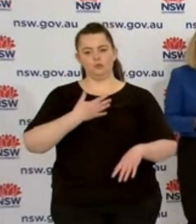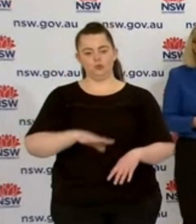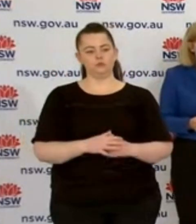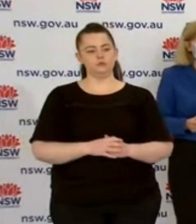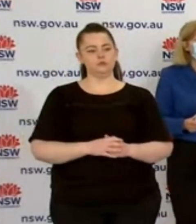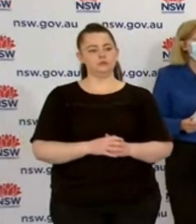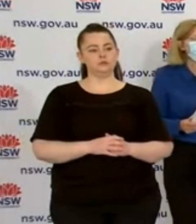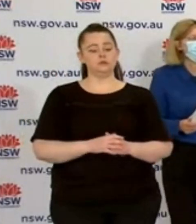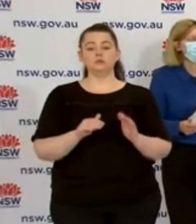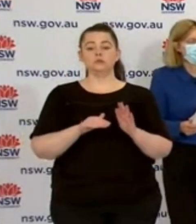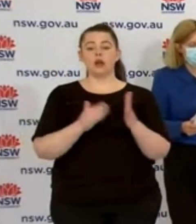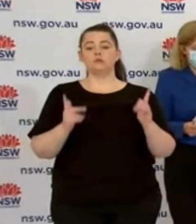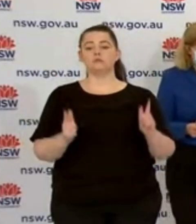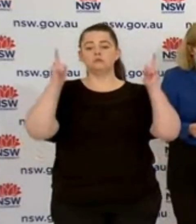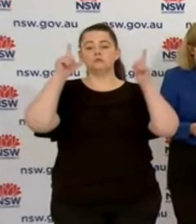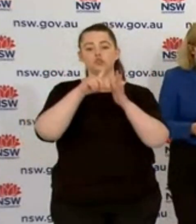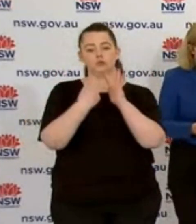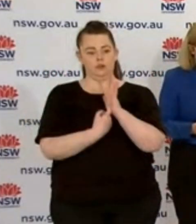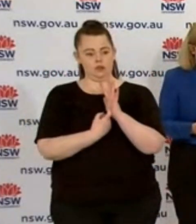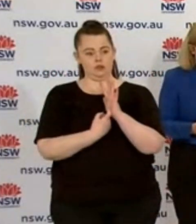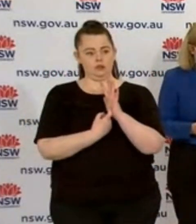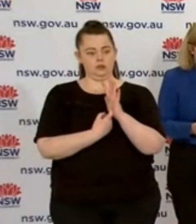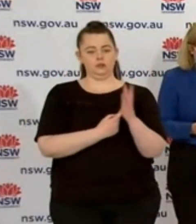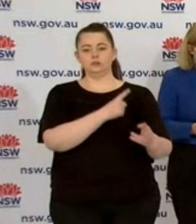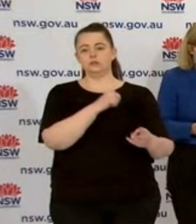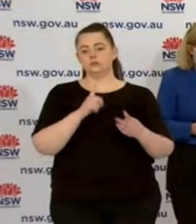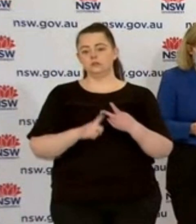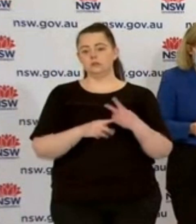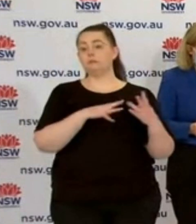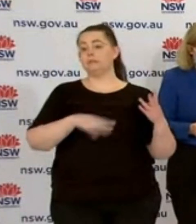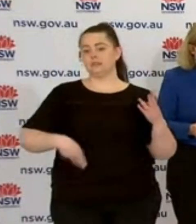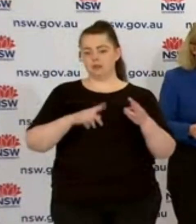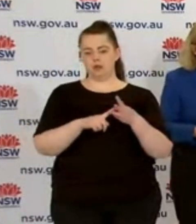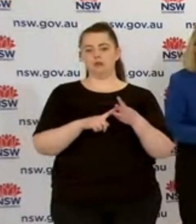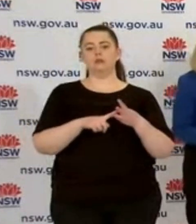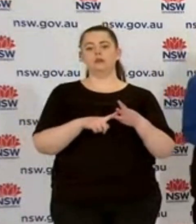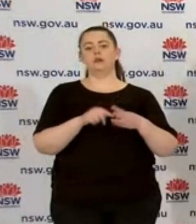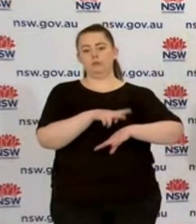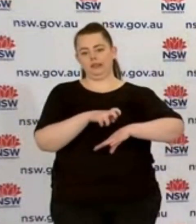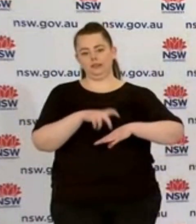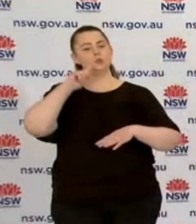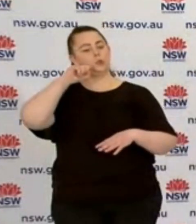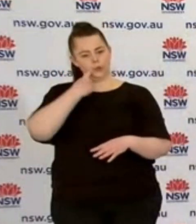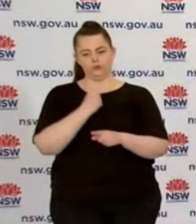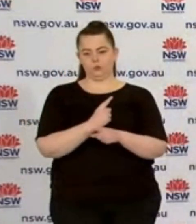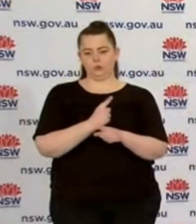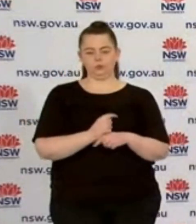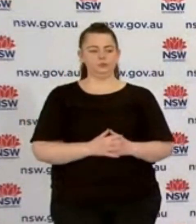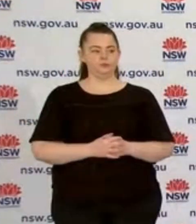Deputy Premier will say a few words, as will Deputy Commissioner McWilling, and then we'll take your questions. Thank you.